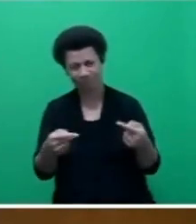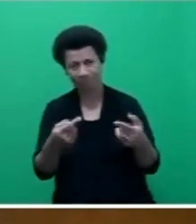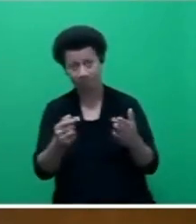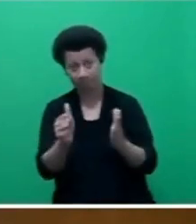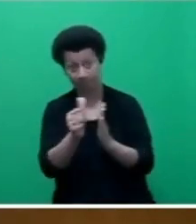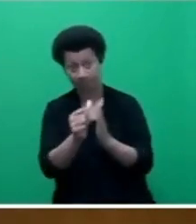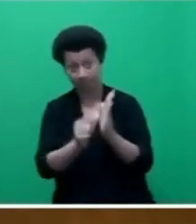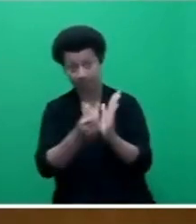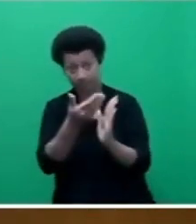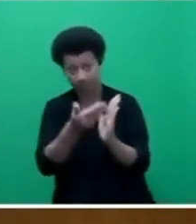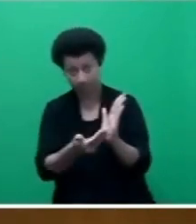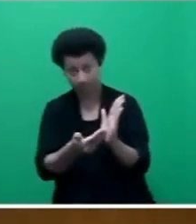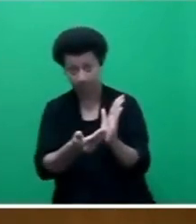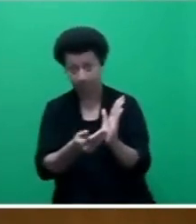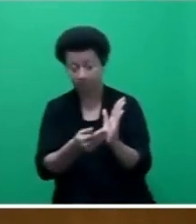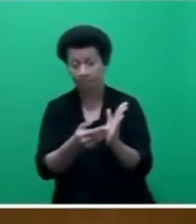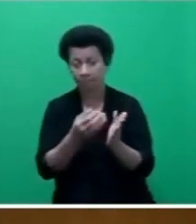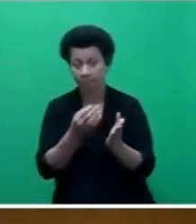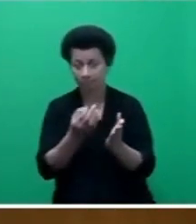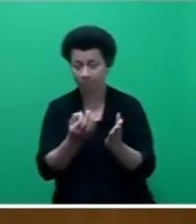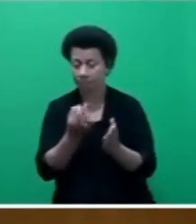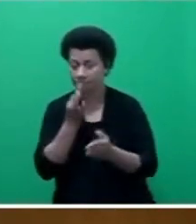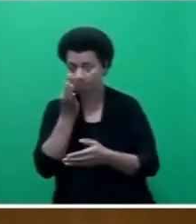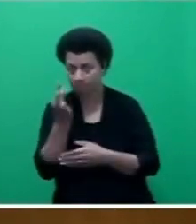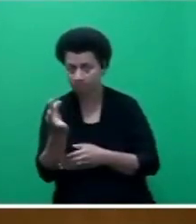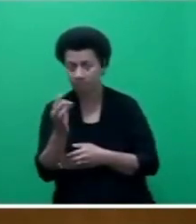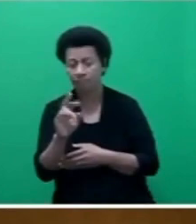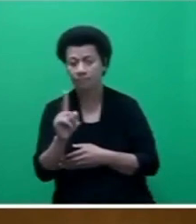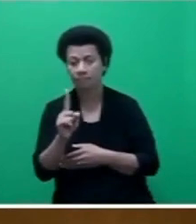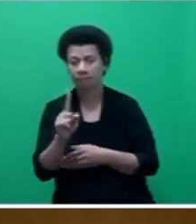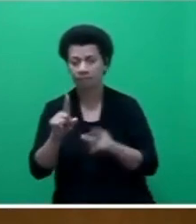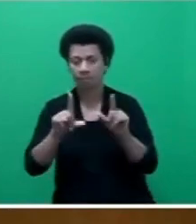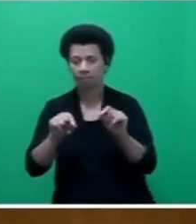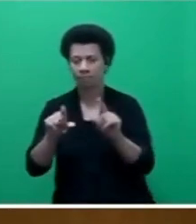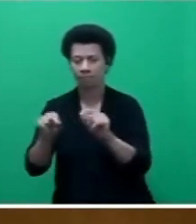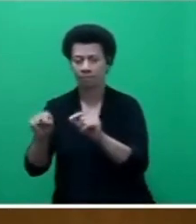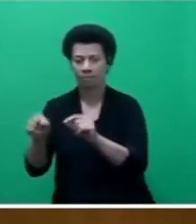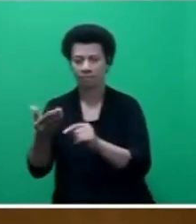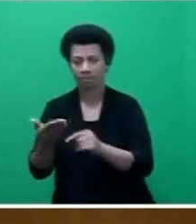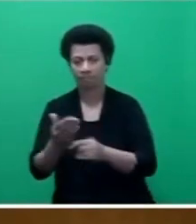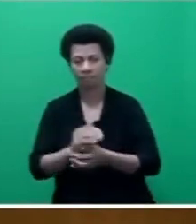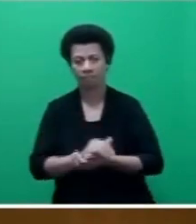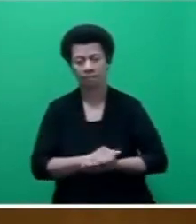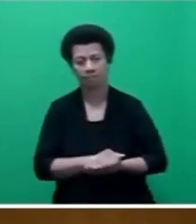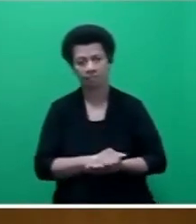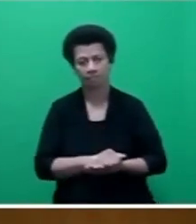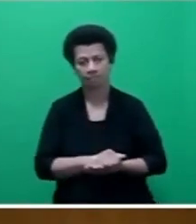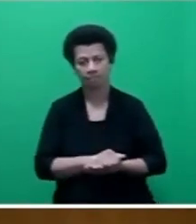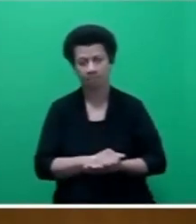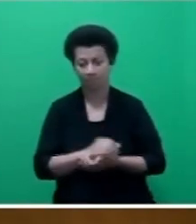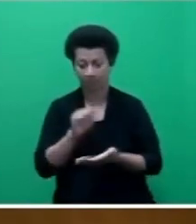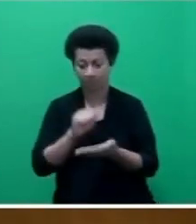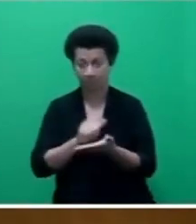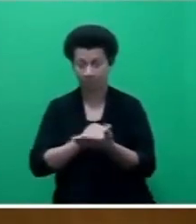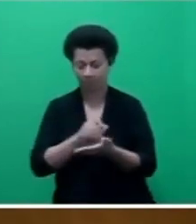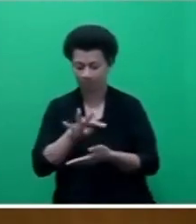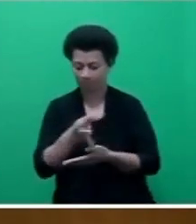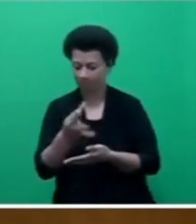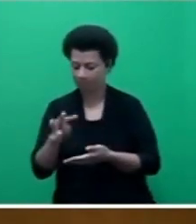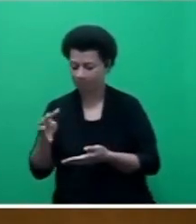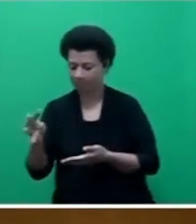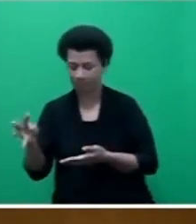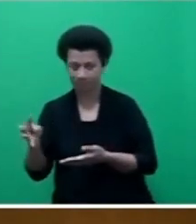and then propose a course of action. These are proper checks and balances, Mr.